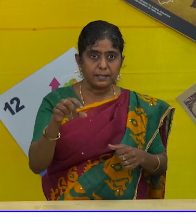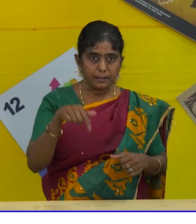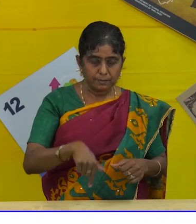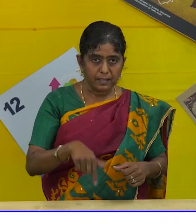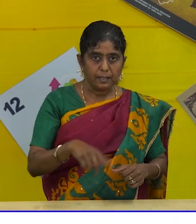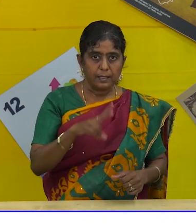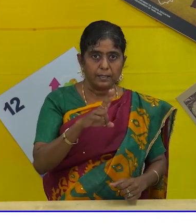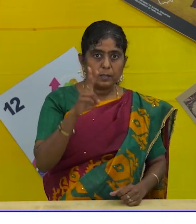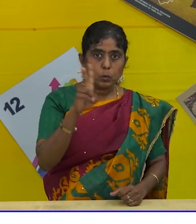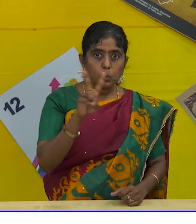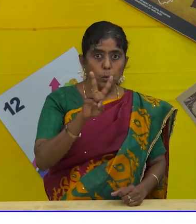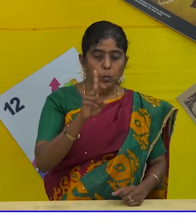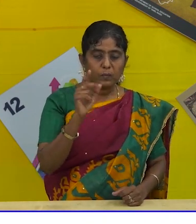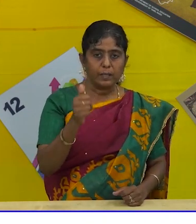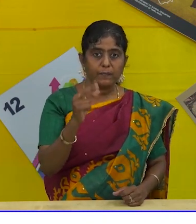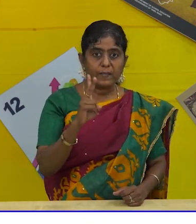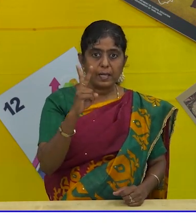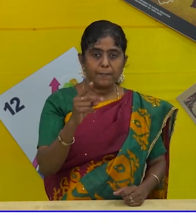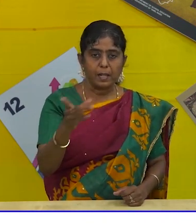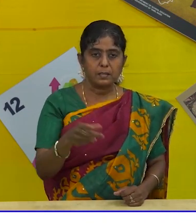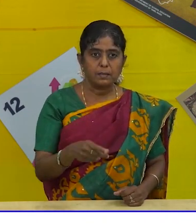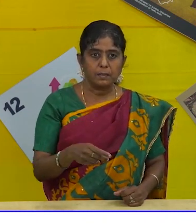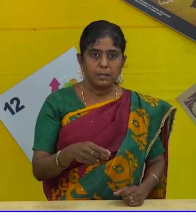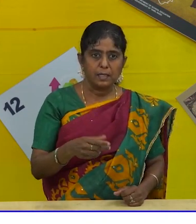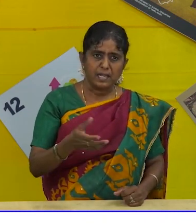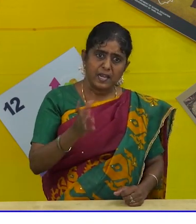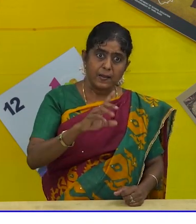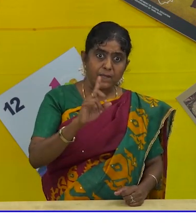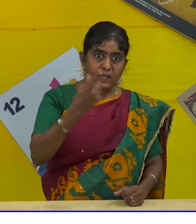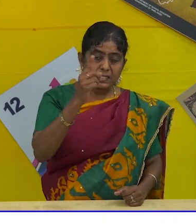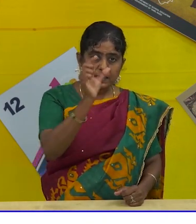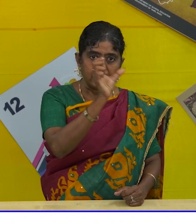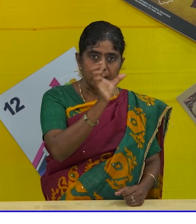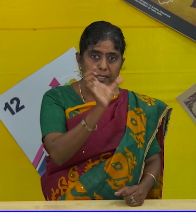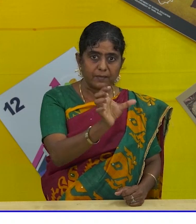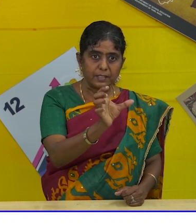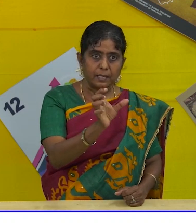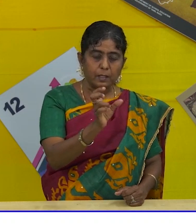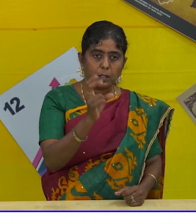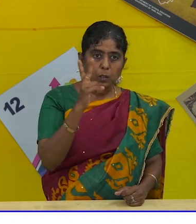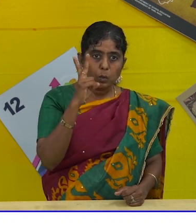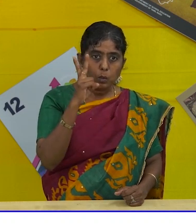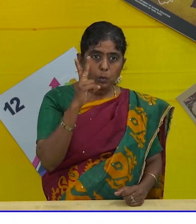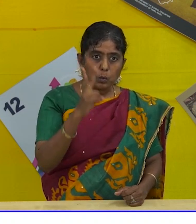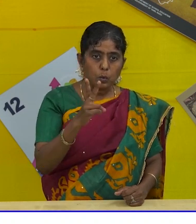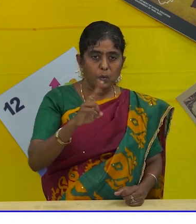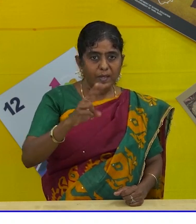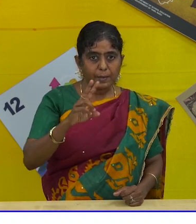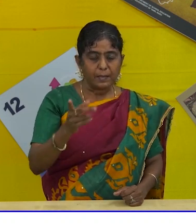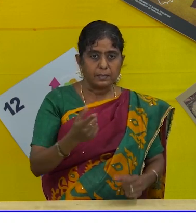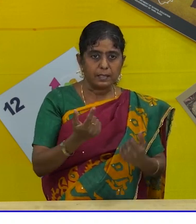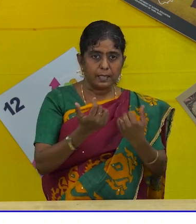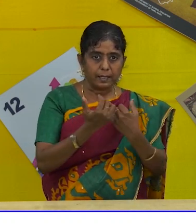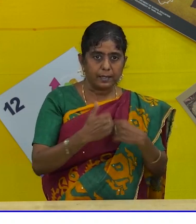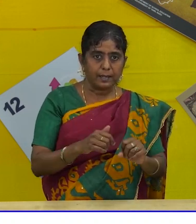linear equation in two variables. Any first degree equation containing